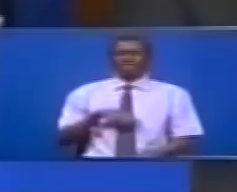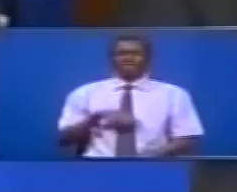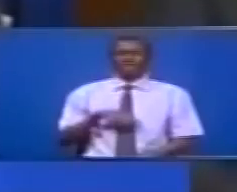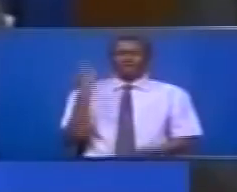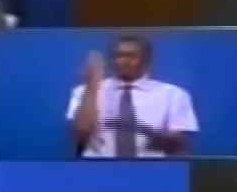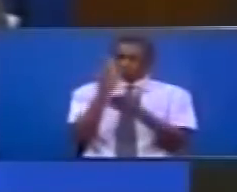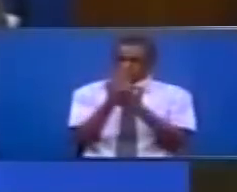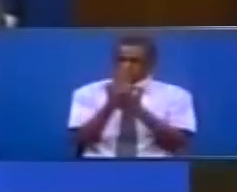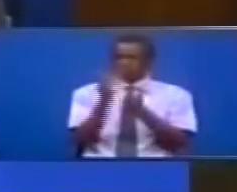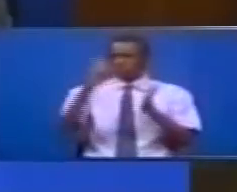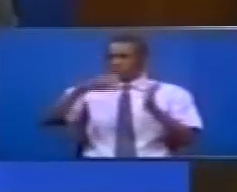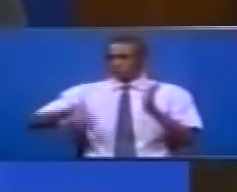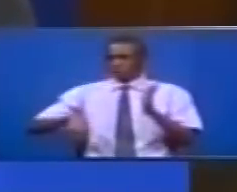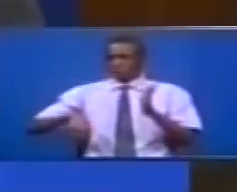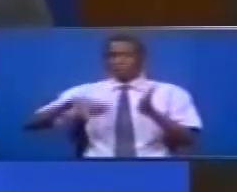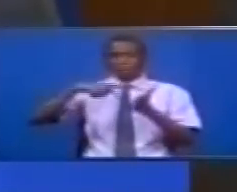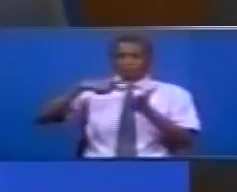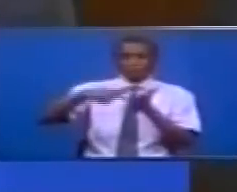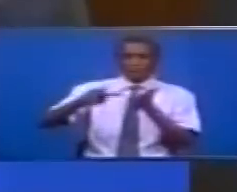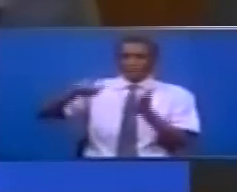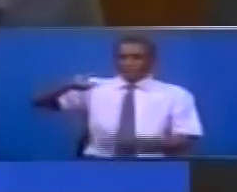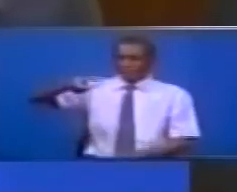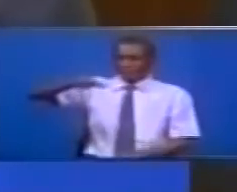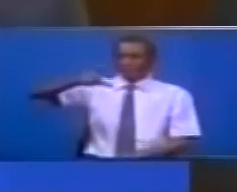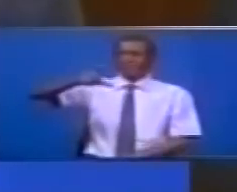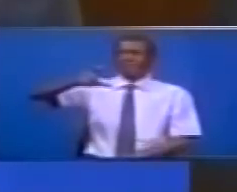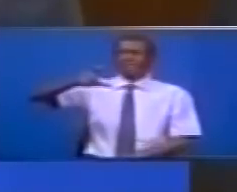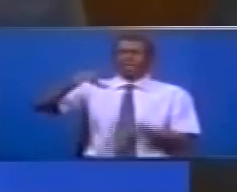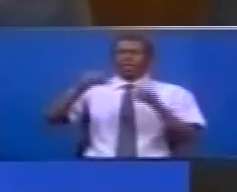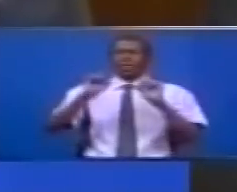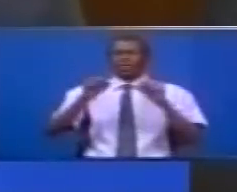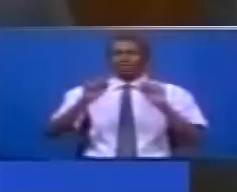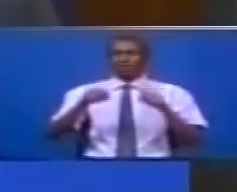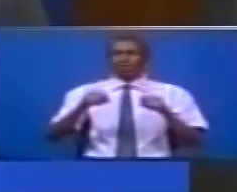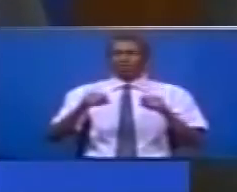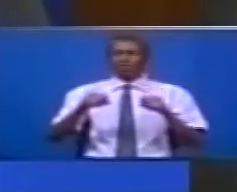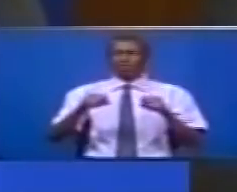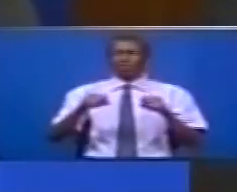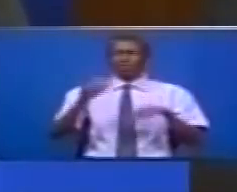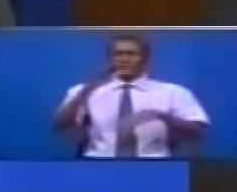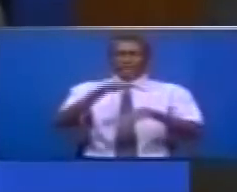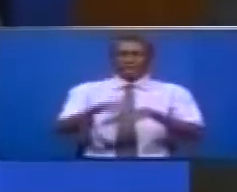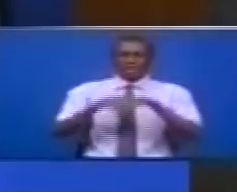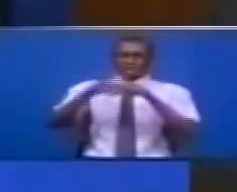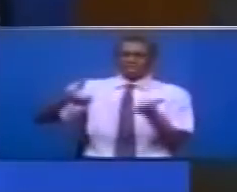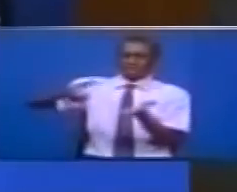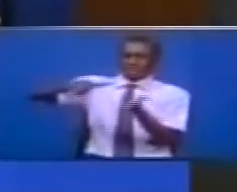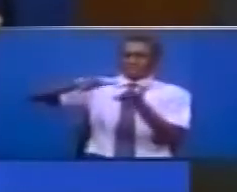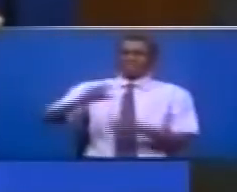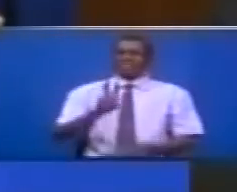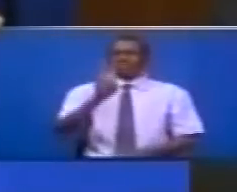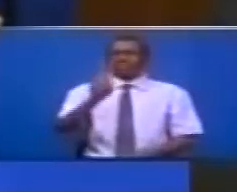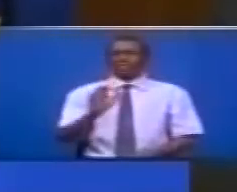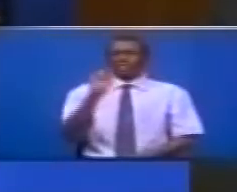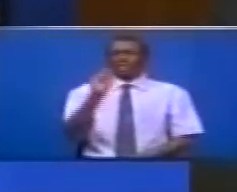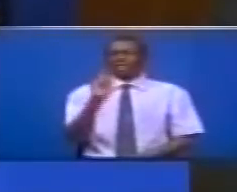matter is that to pay this award, we would have had to raise VAT